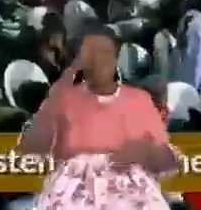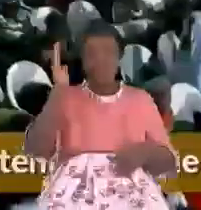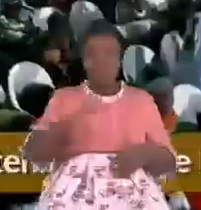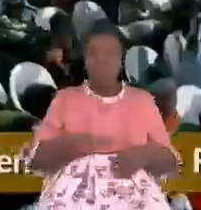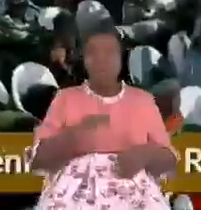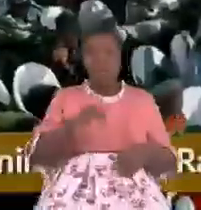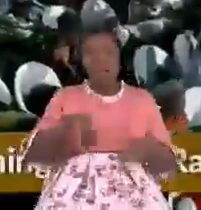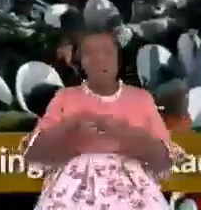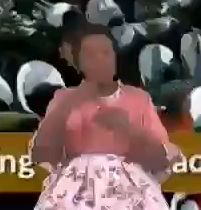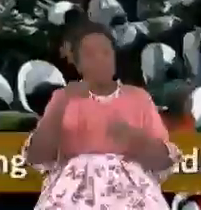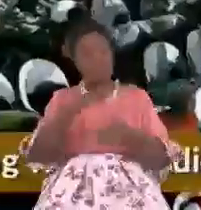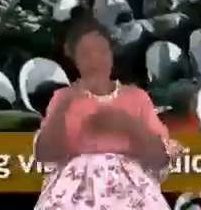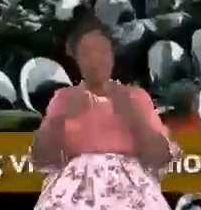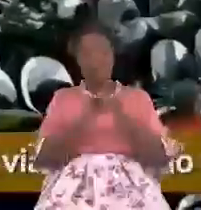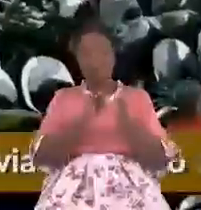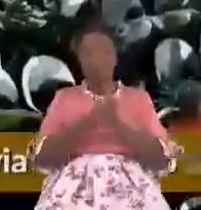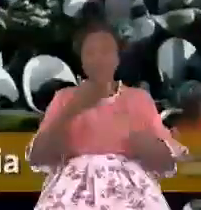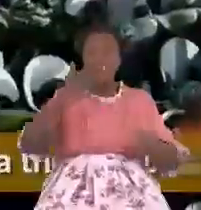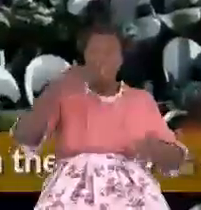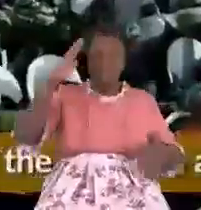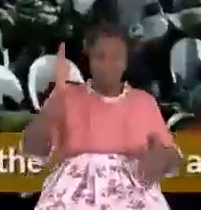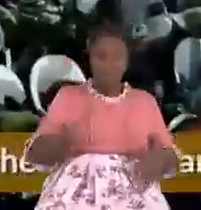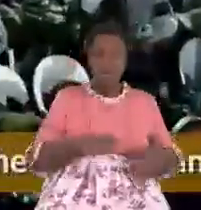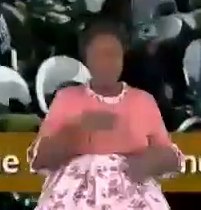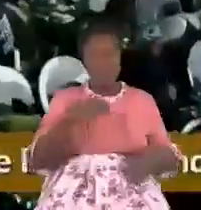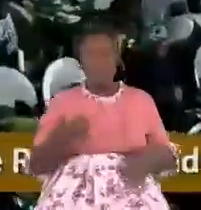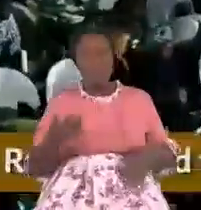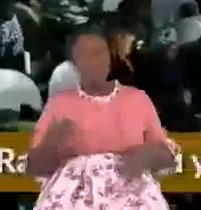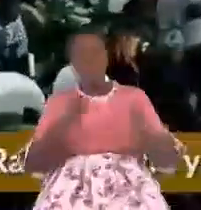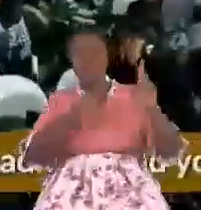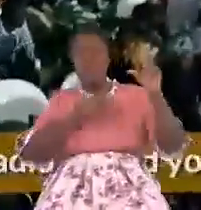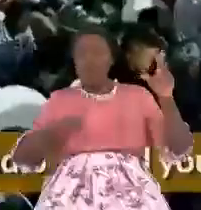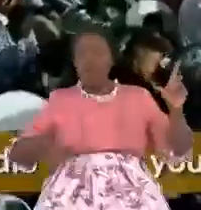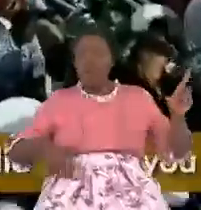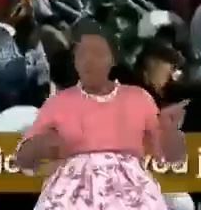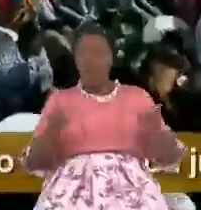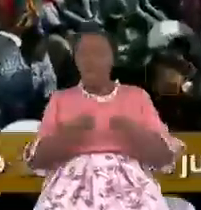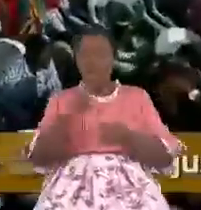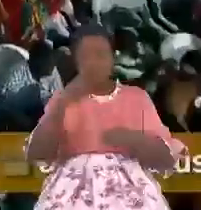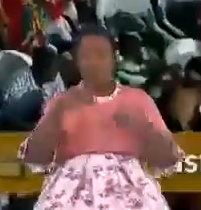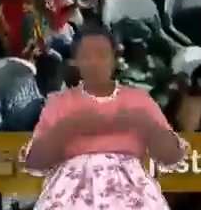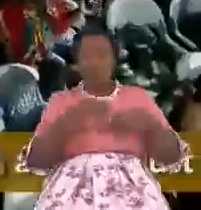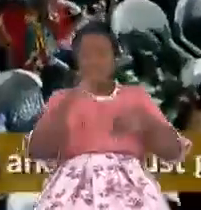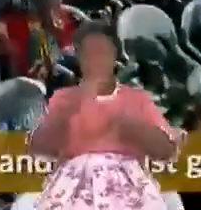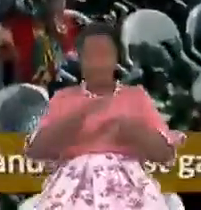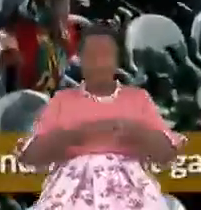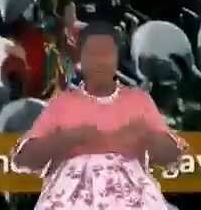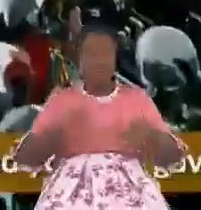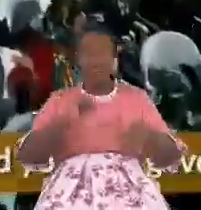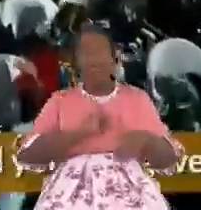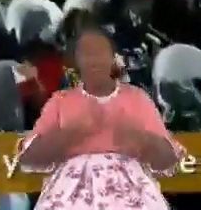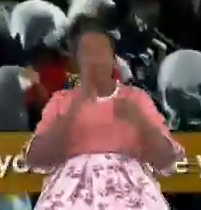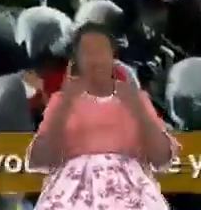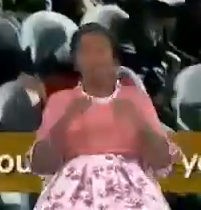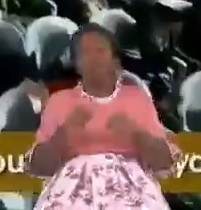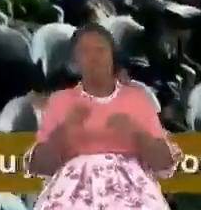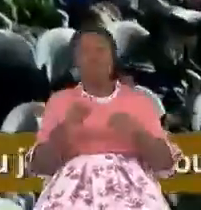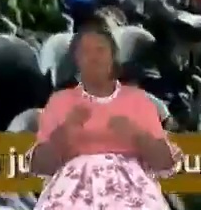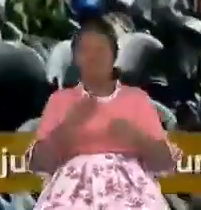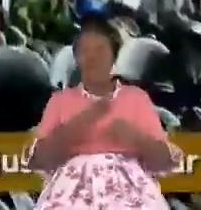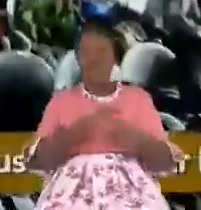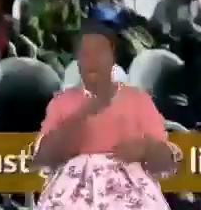bad evil thing lord as you have called i come and i praise you